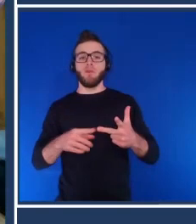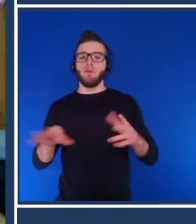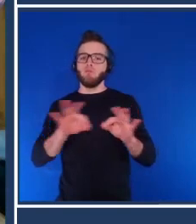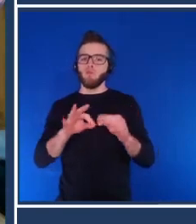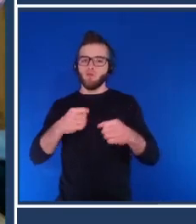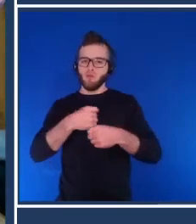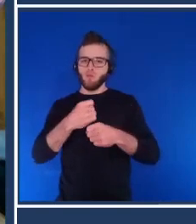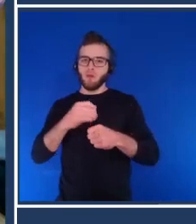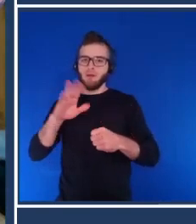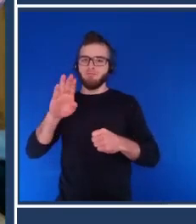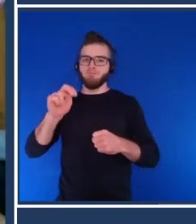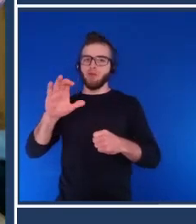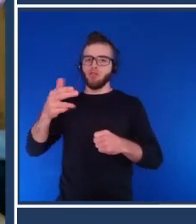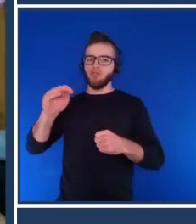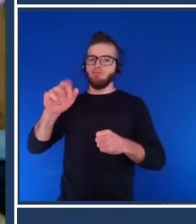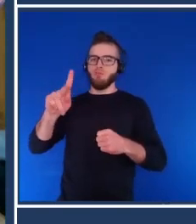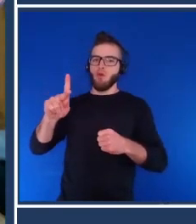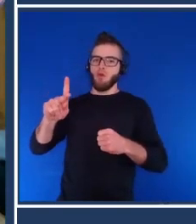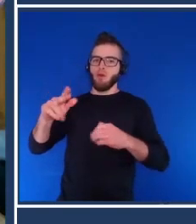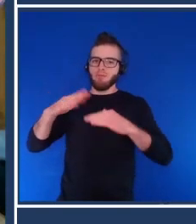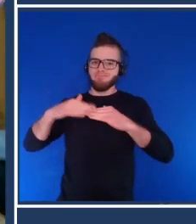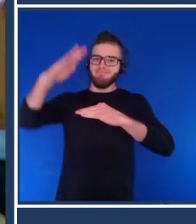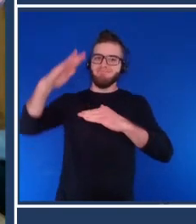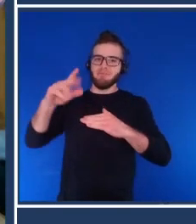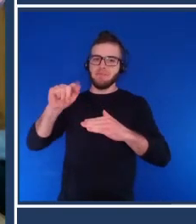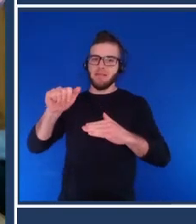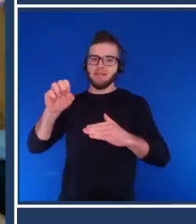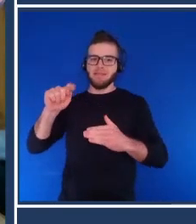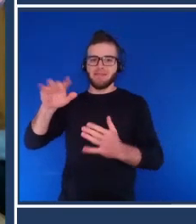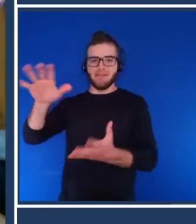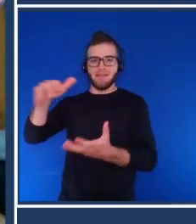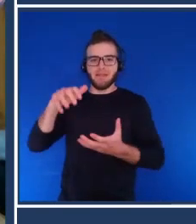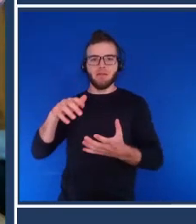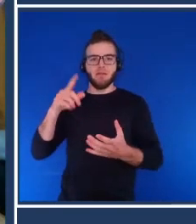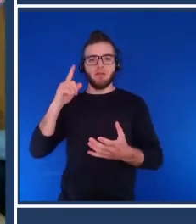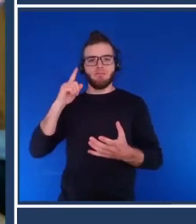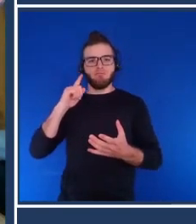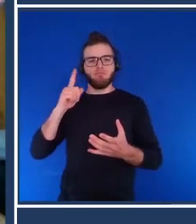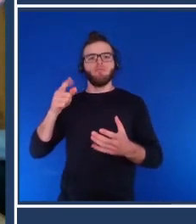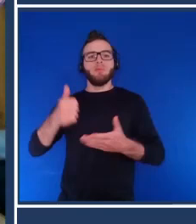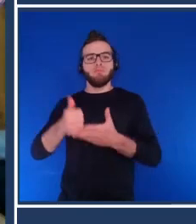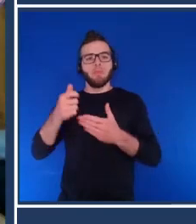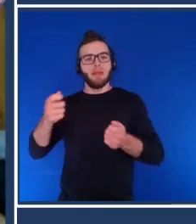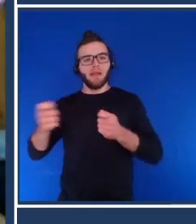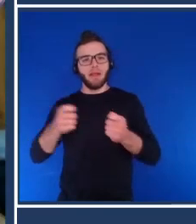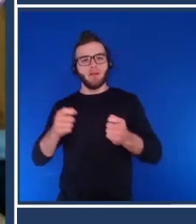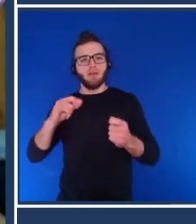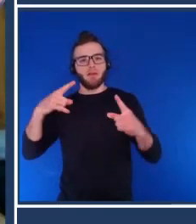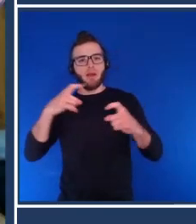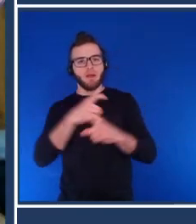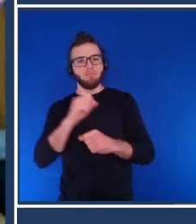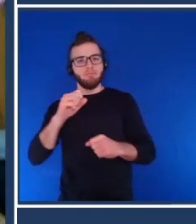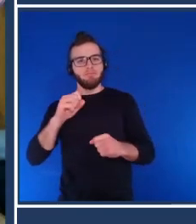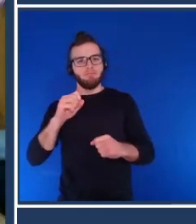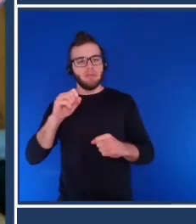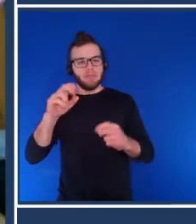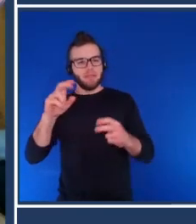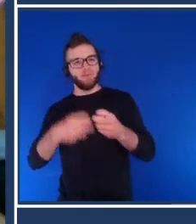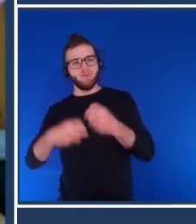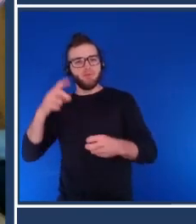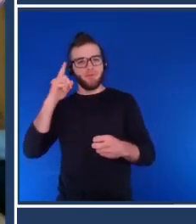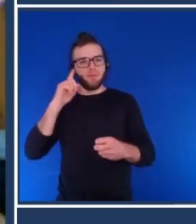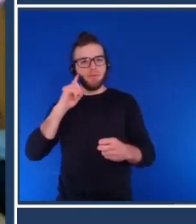and inclusion and to handle the complex ethical issues that creating these datasets for vulnerable groups might involve.